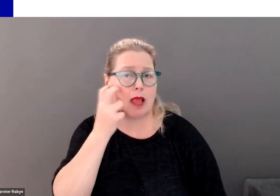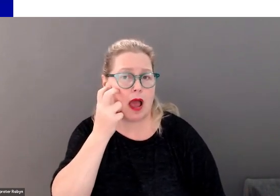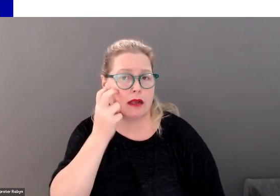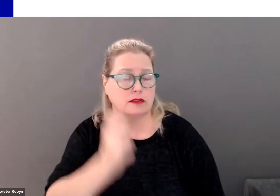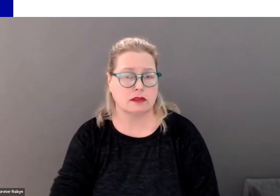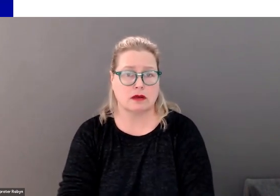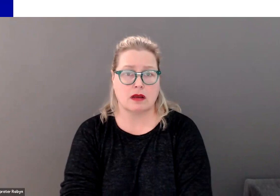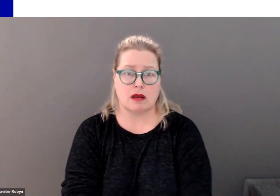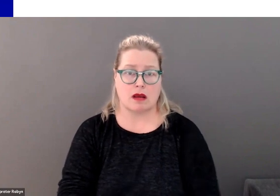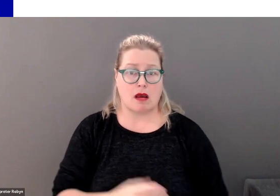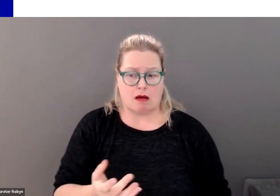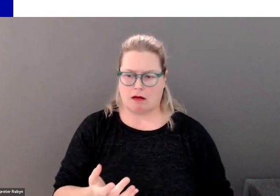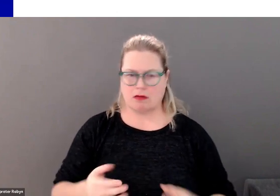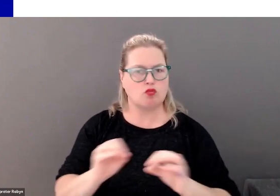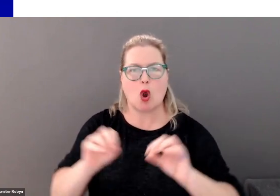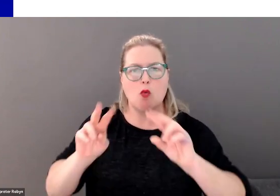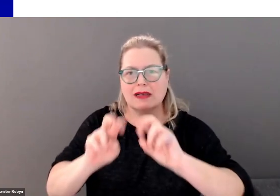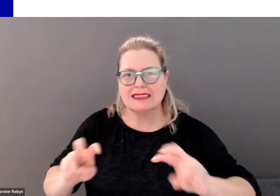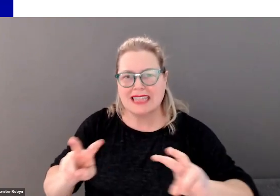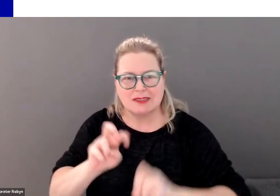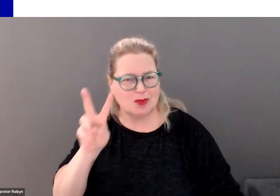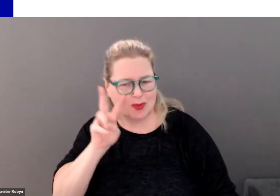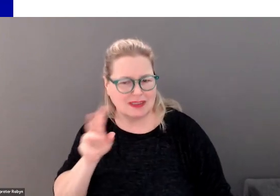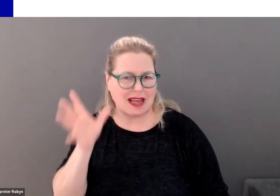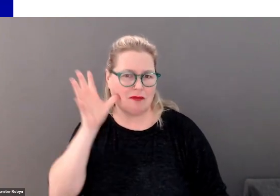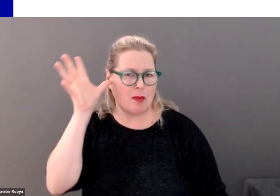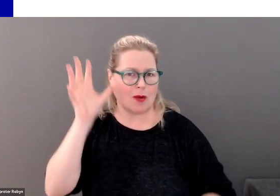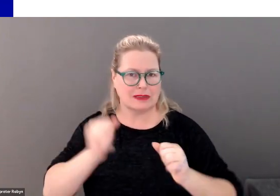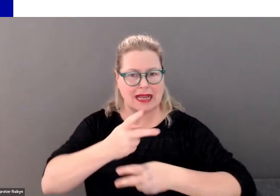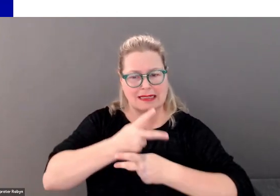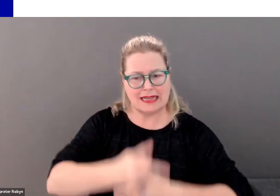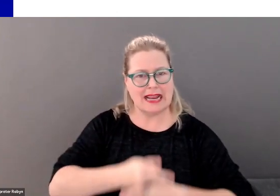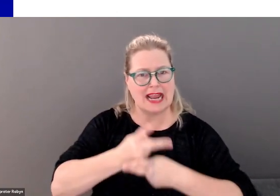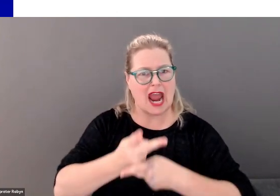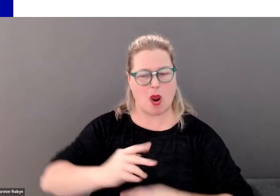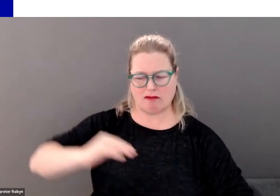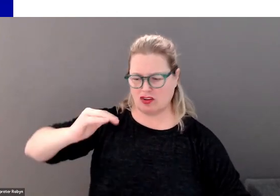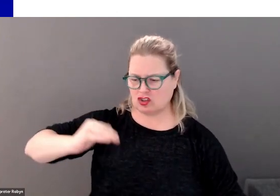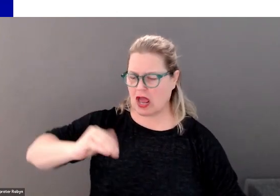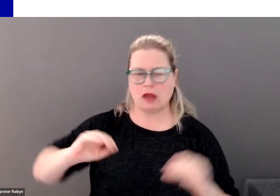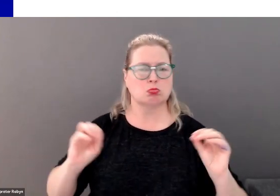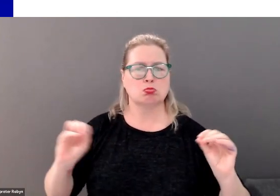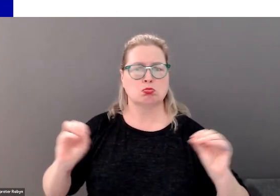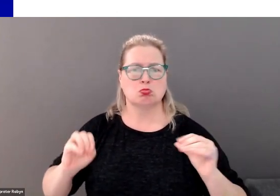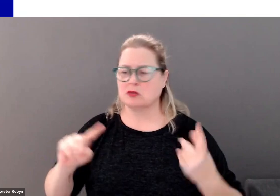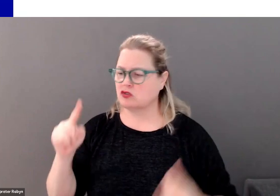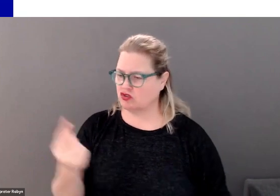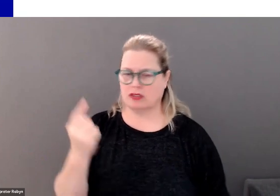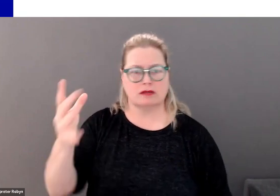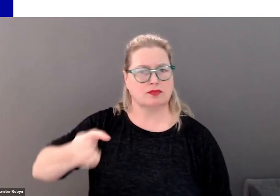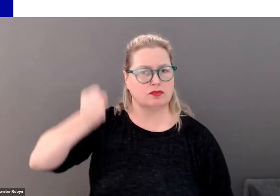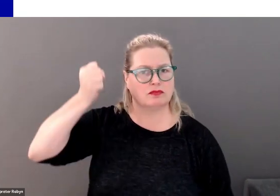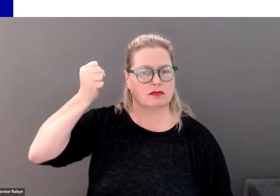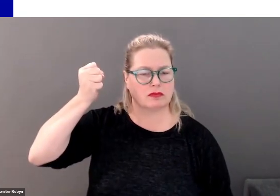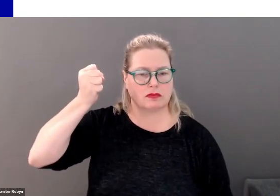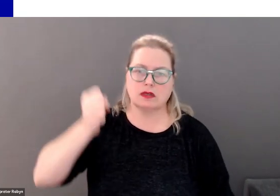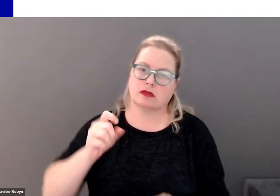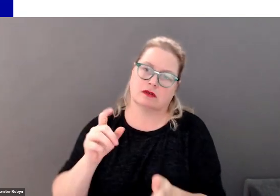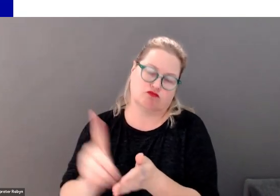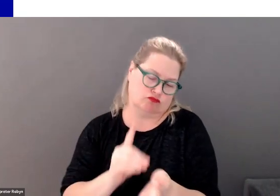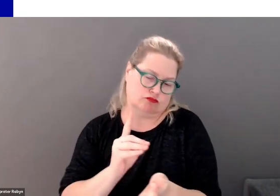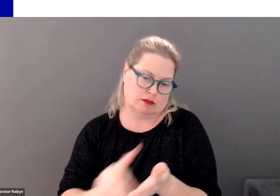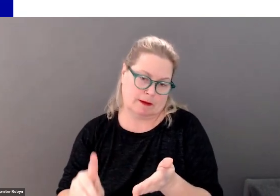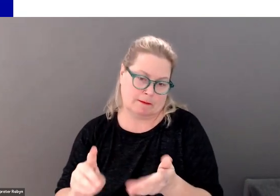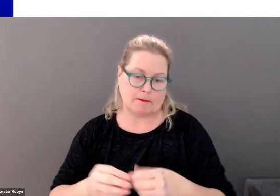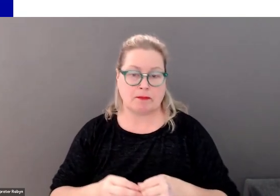successfully parent or access to available support services that are typically available under child welfare programs. Recipients may